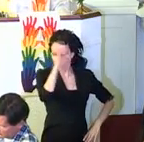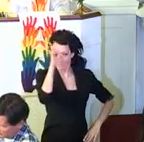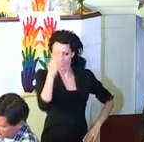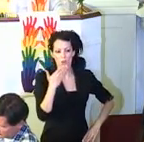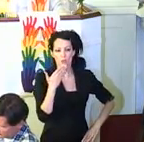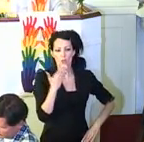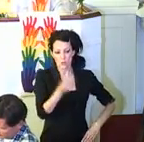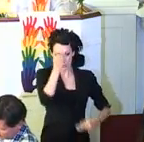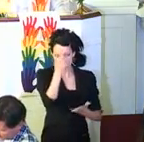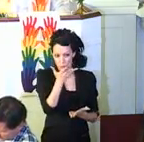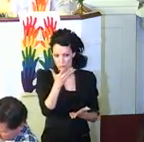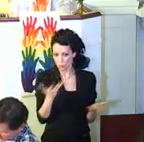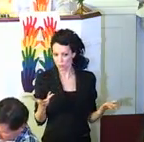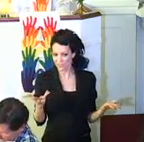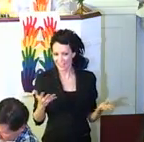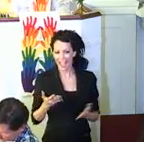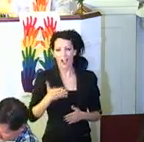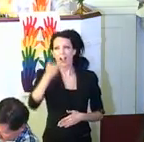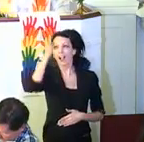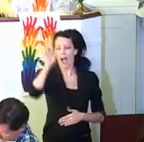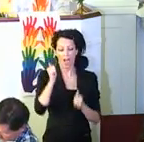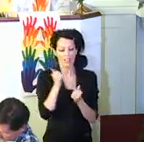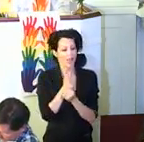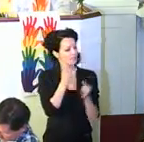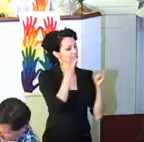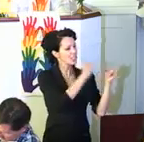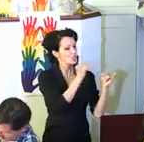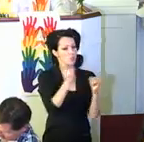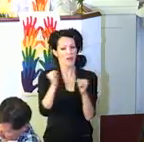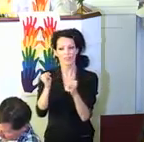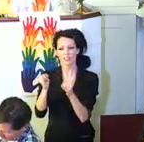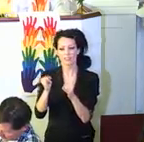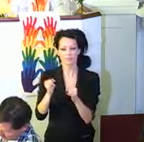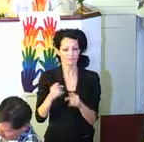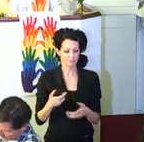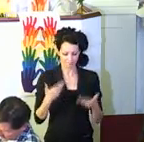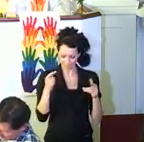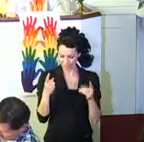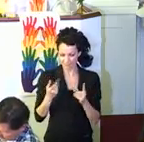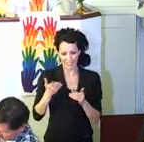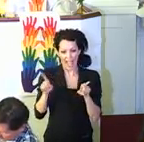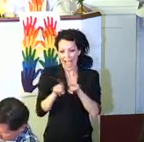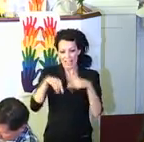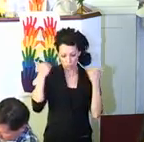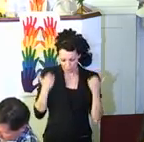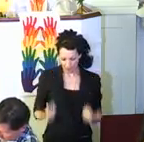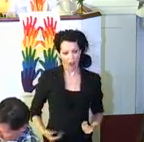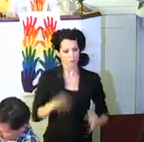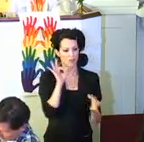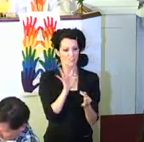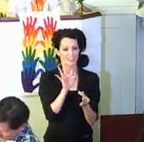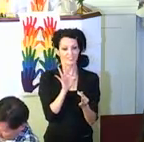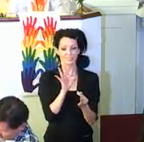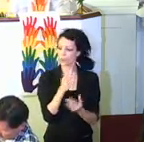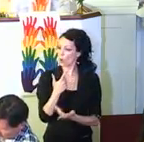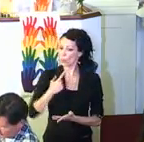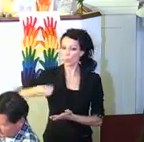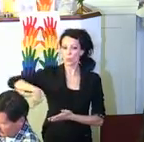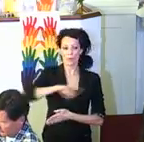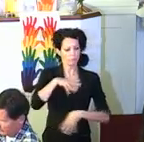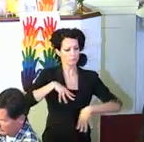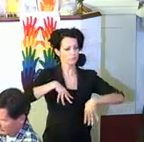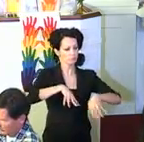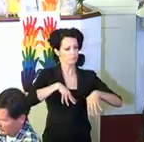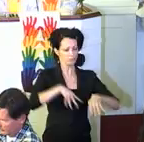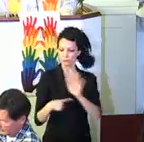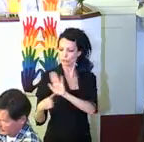that God loves each and every one of us just as we are and just as we are made. And so we march in the Pride Festival to